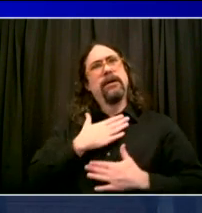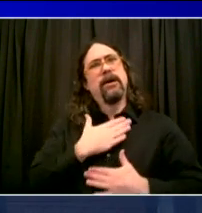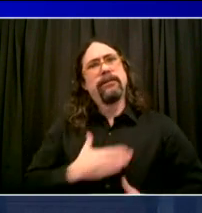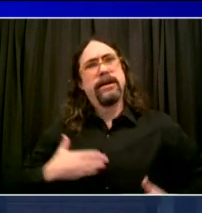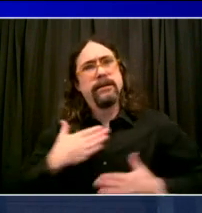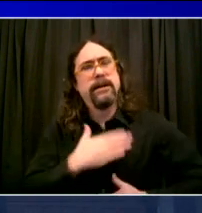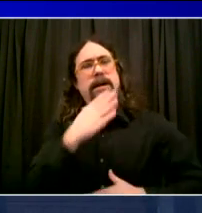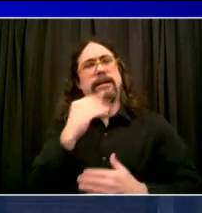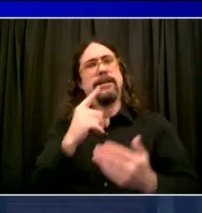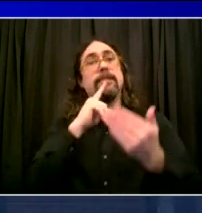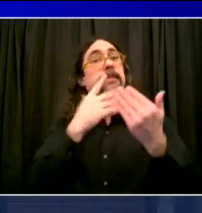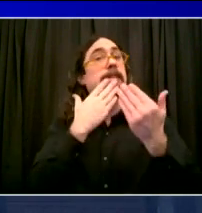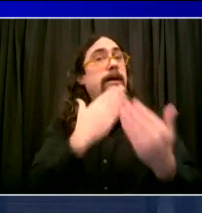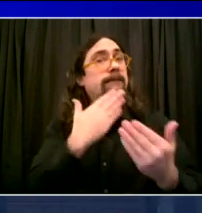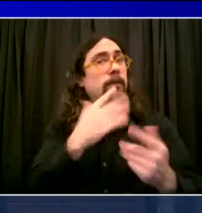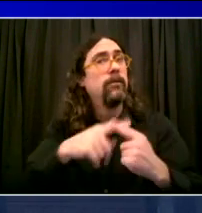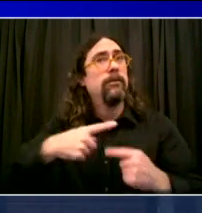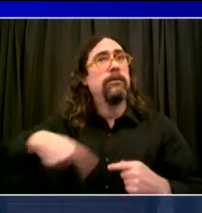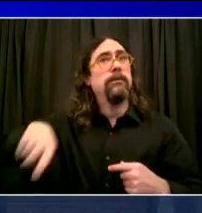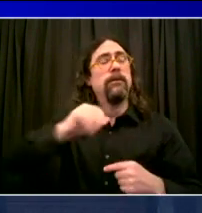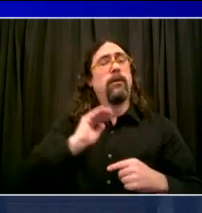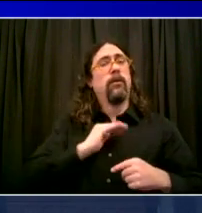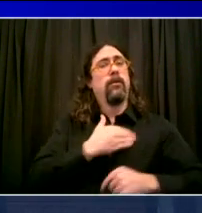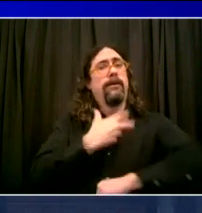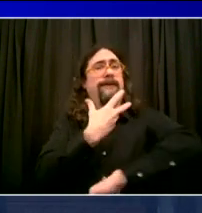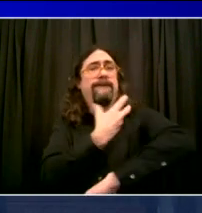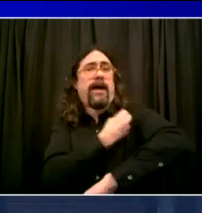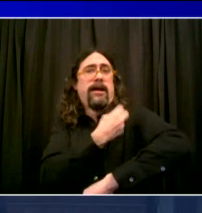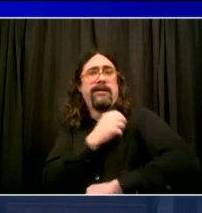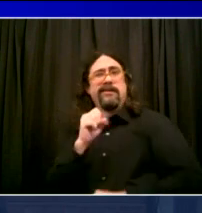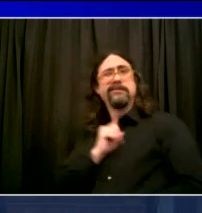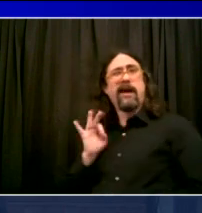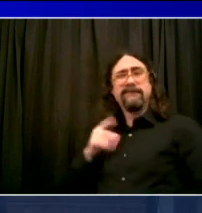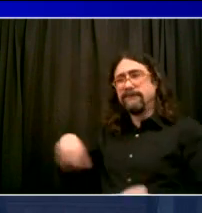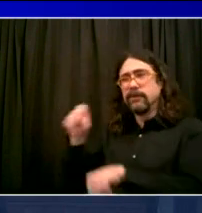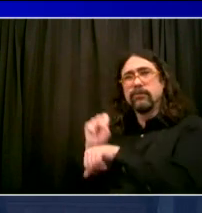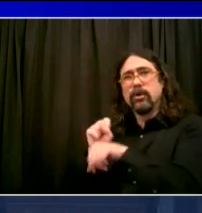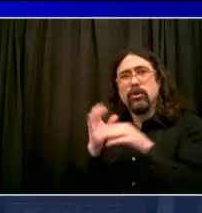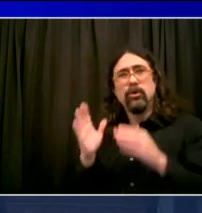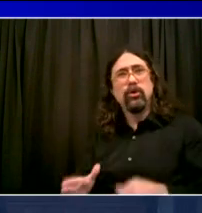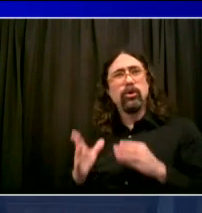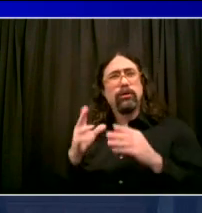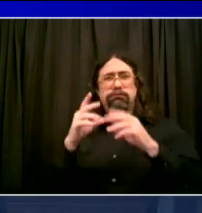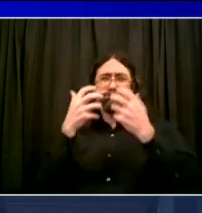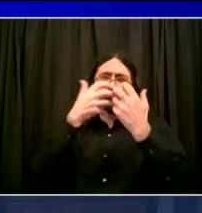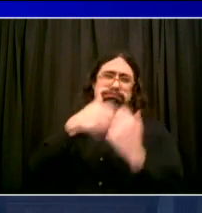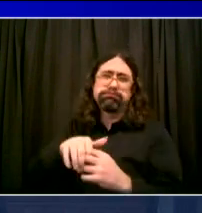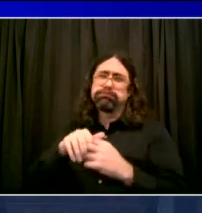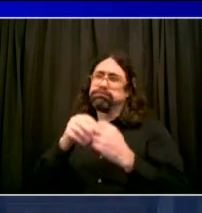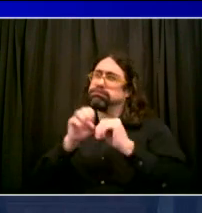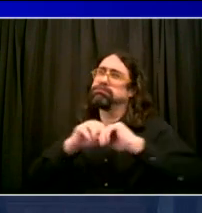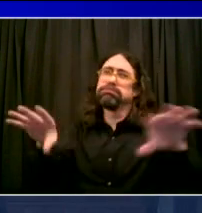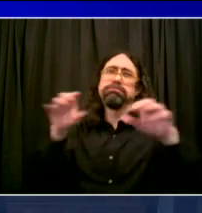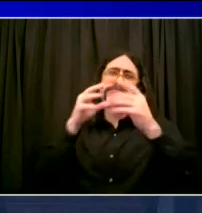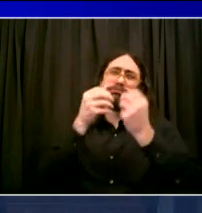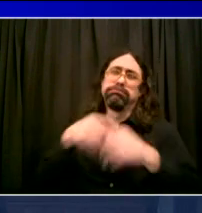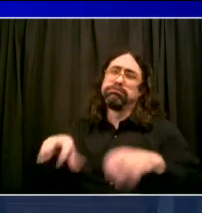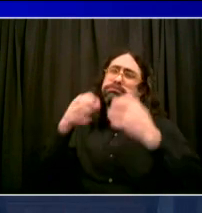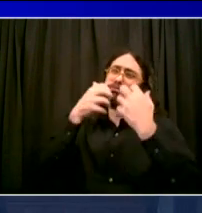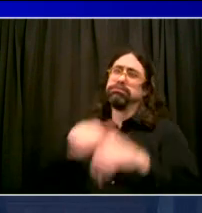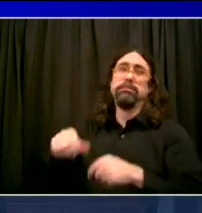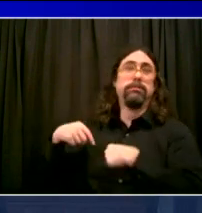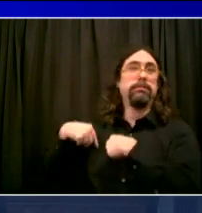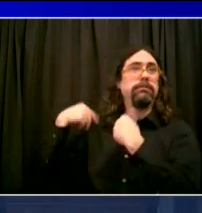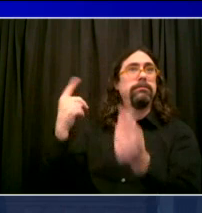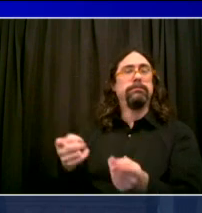Health vaccination hubs. And this is so important because what the Department of Health has done, just like health in the hospitals, where are these